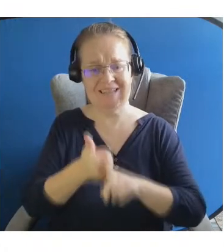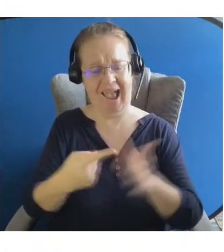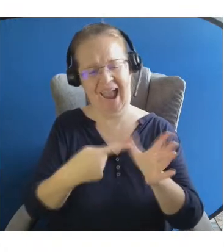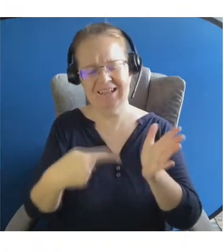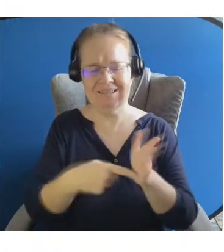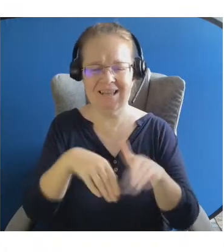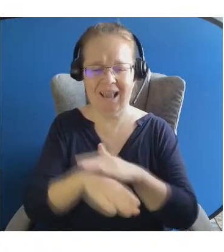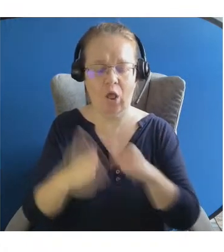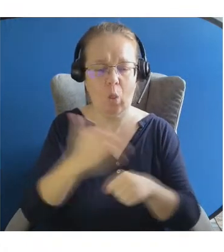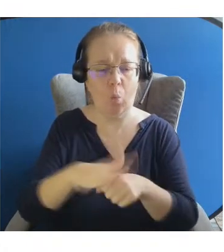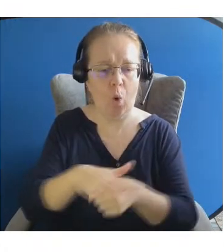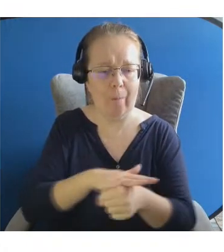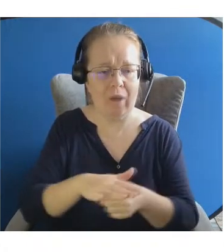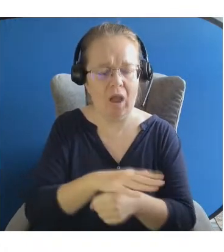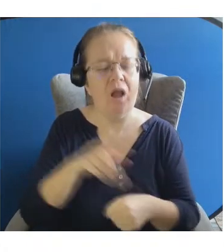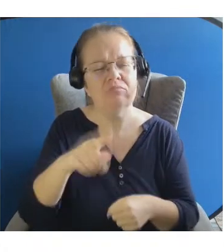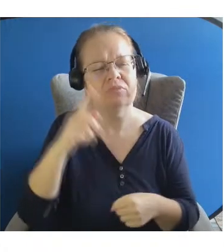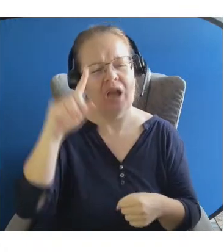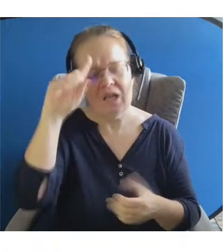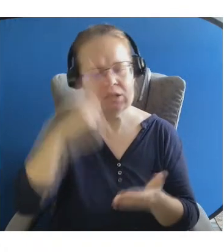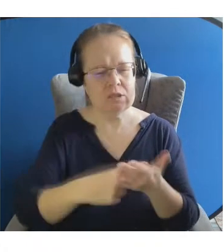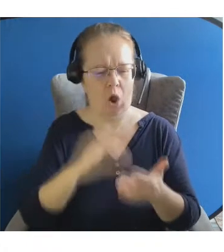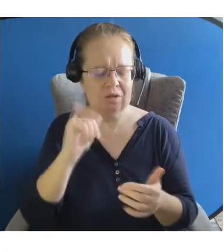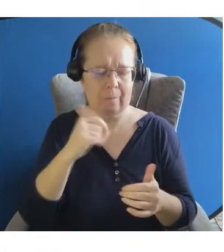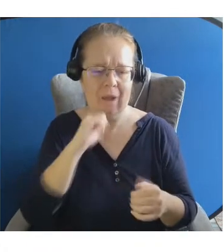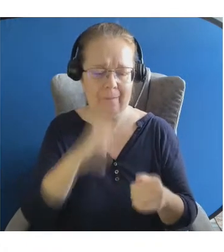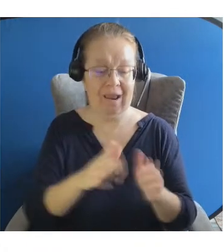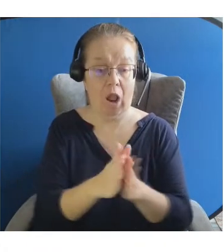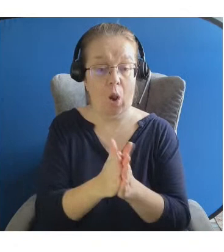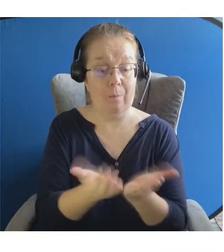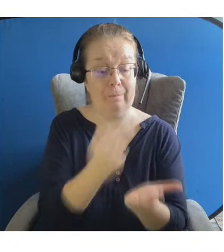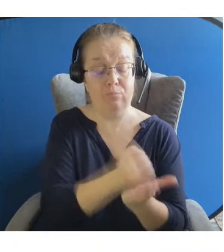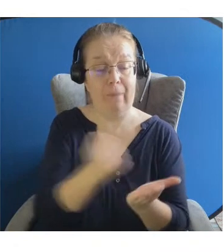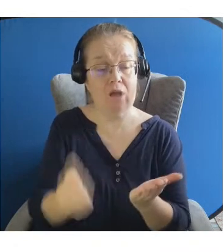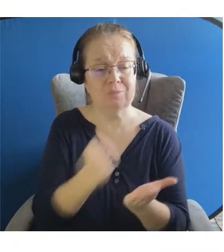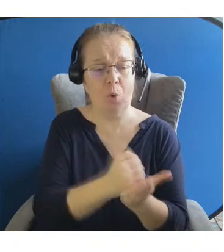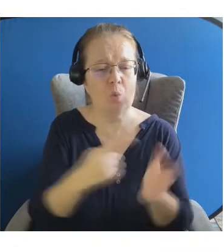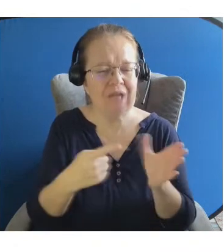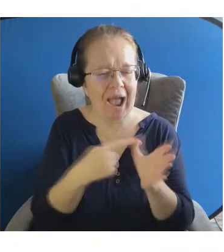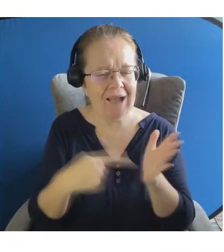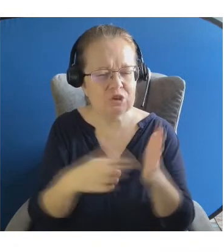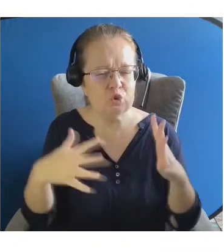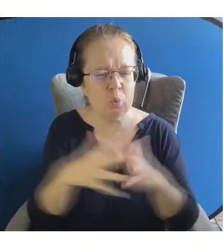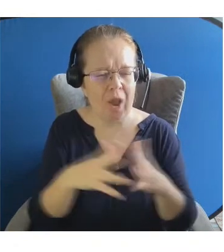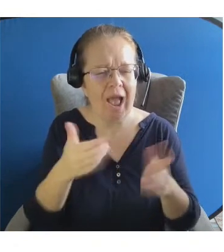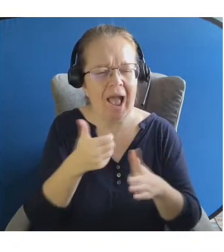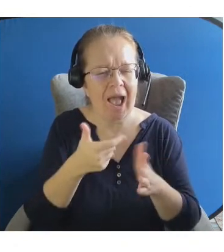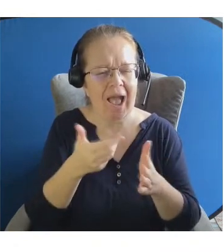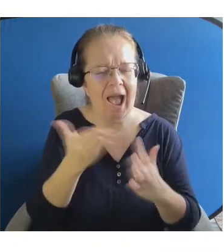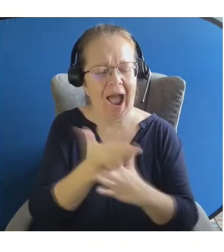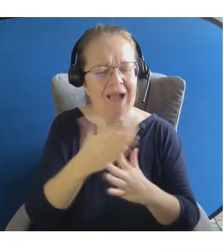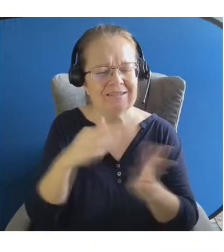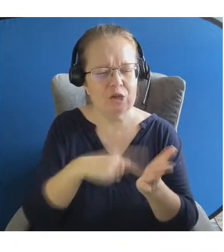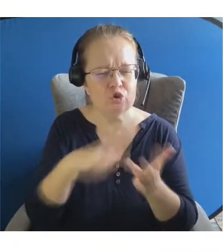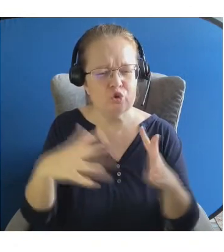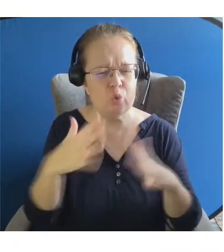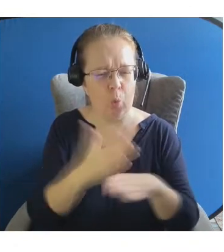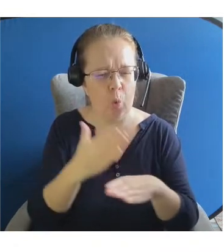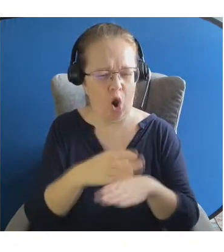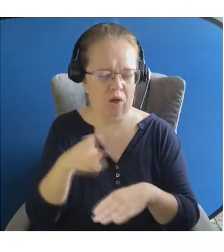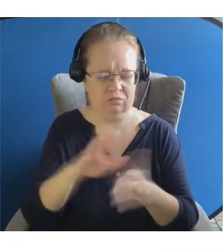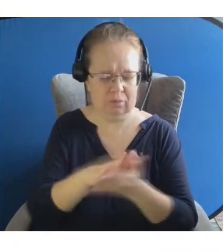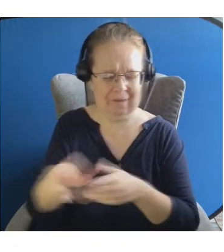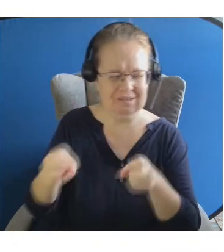pledge for a new passport system for the Access to Work programme, which is the main scheme that supports disabled people into work. The